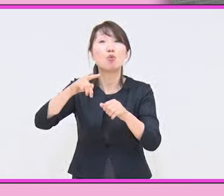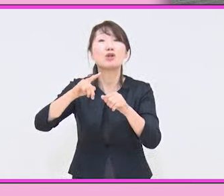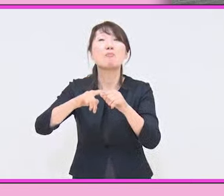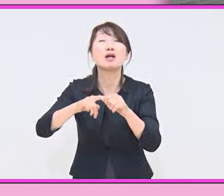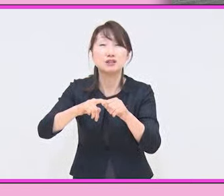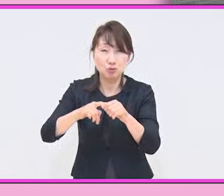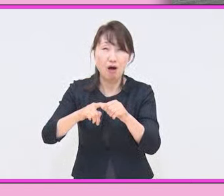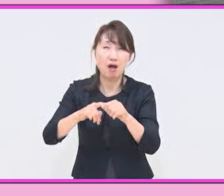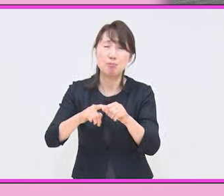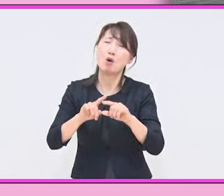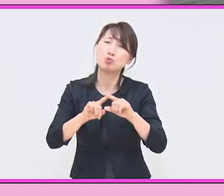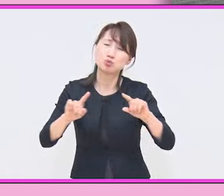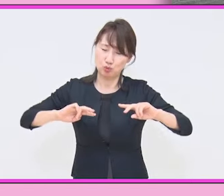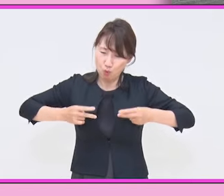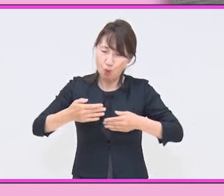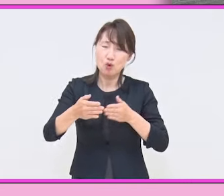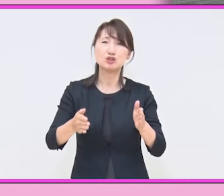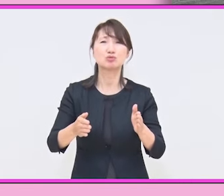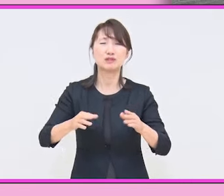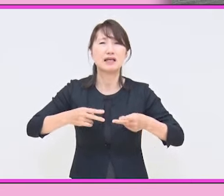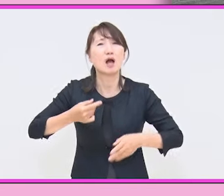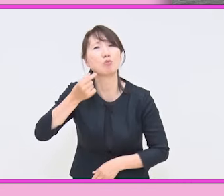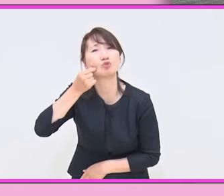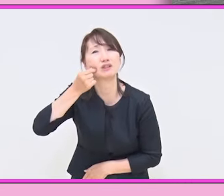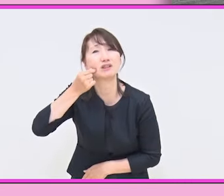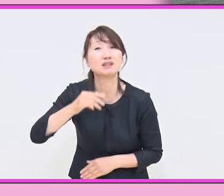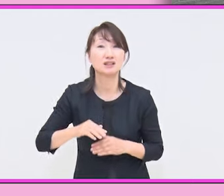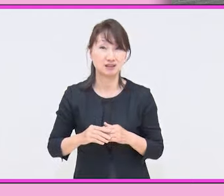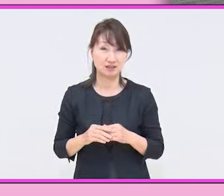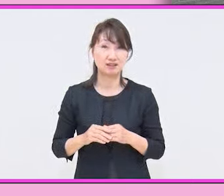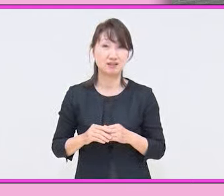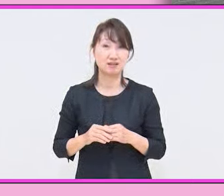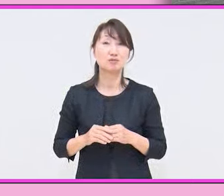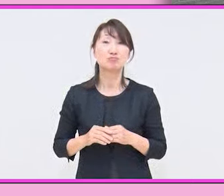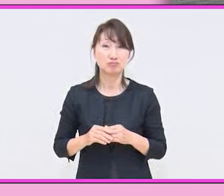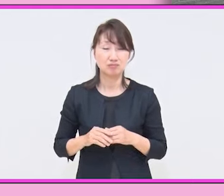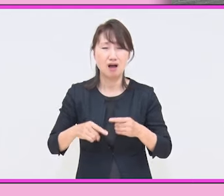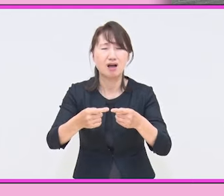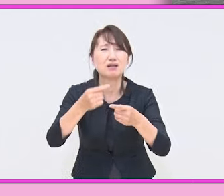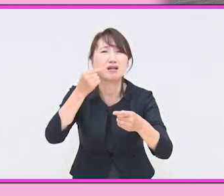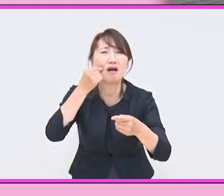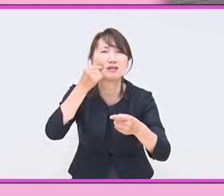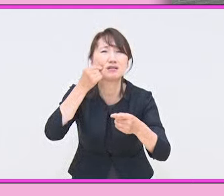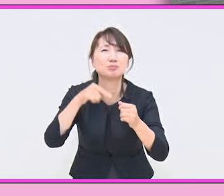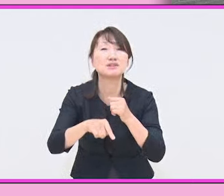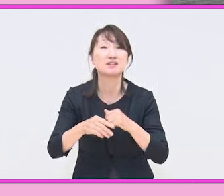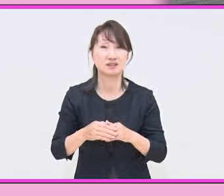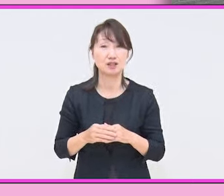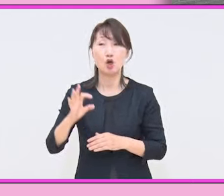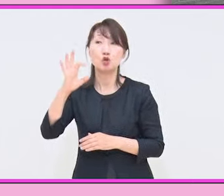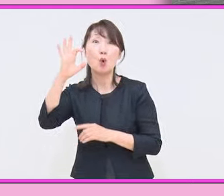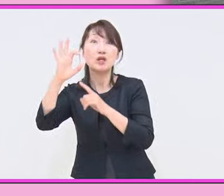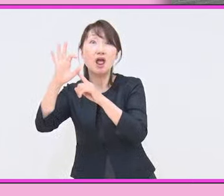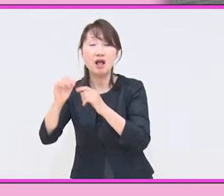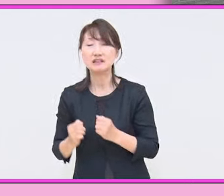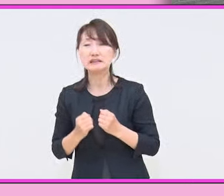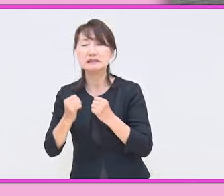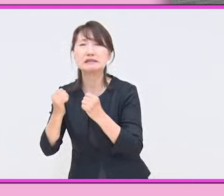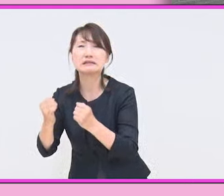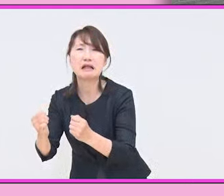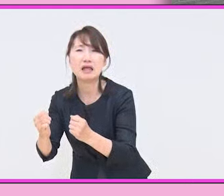to practice my sport in normal changing rooms because I could not get into them. I used to have to change in